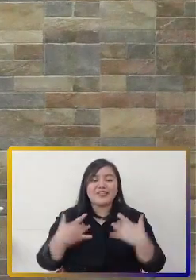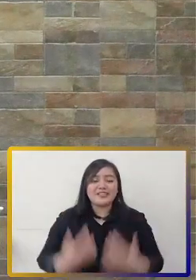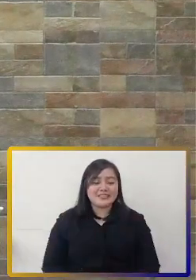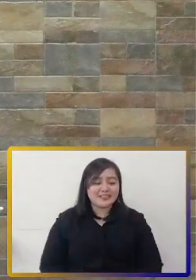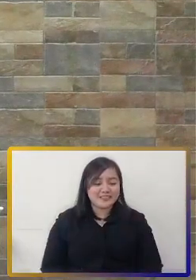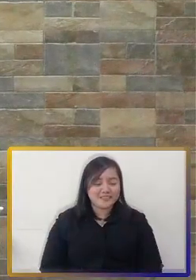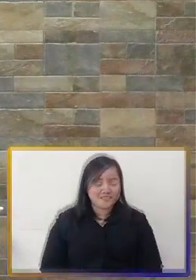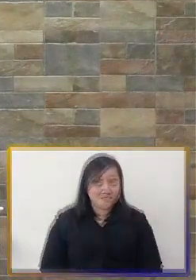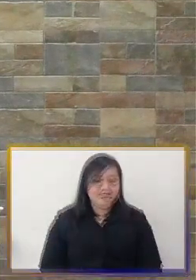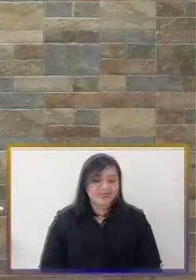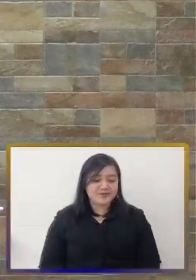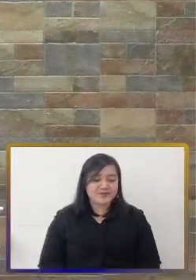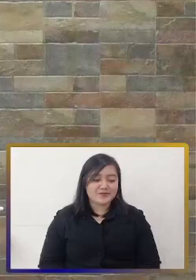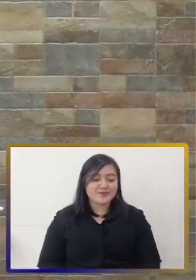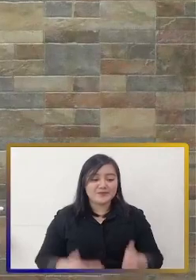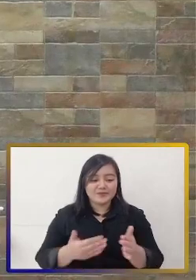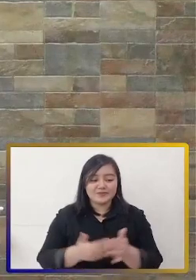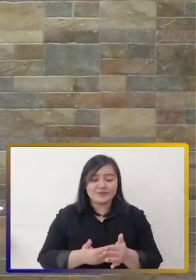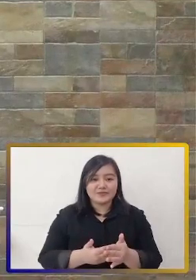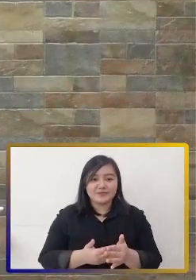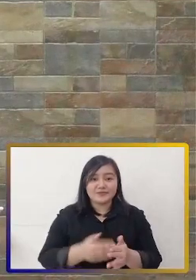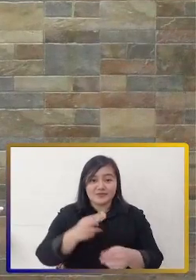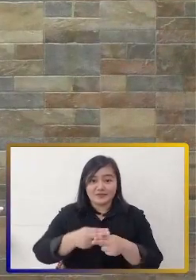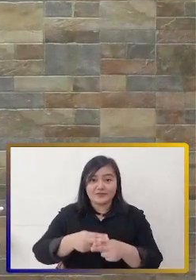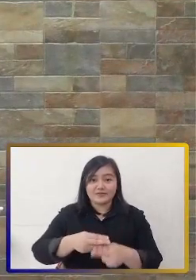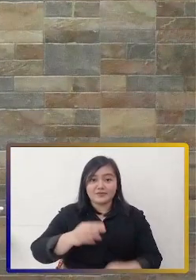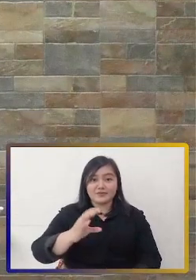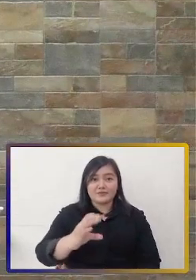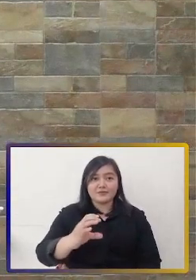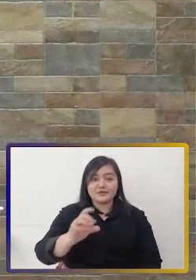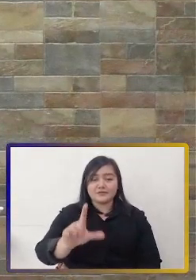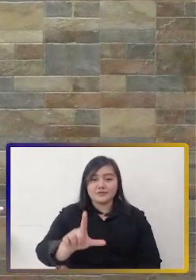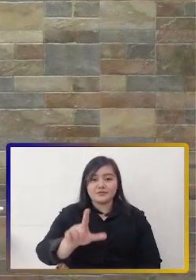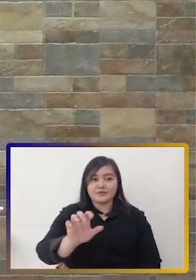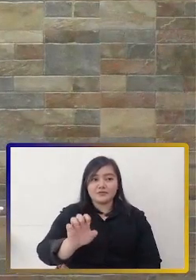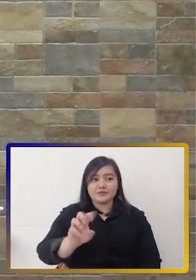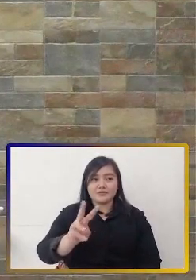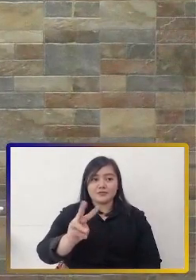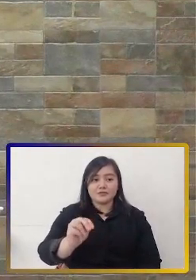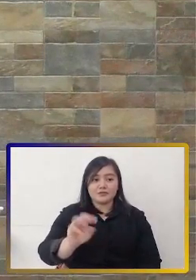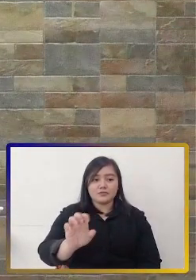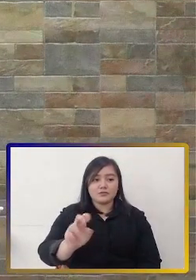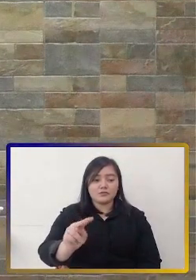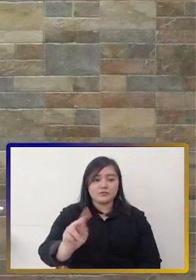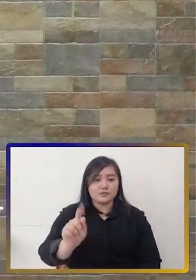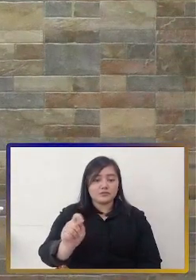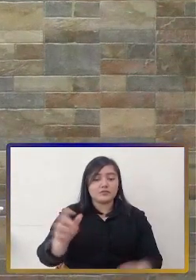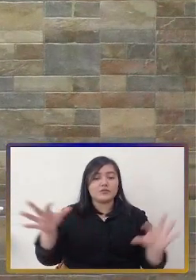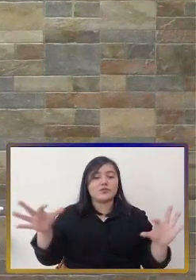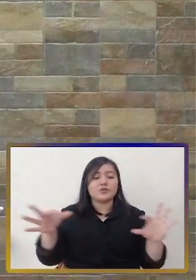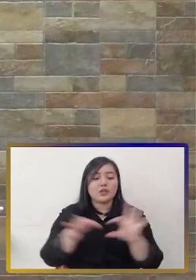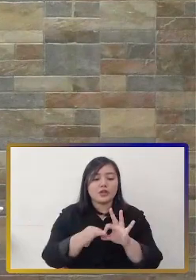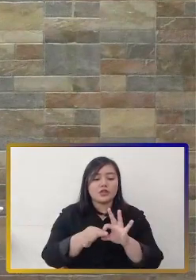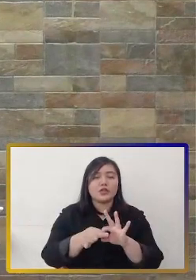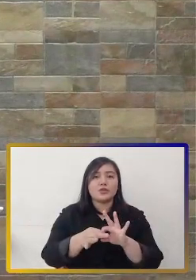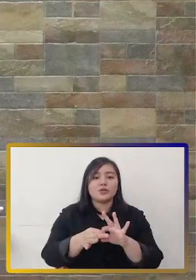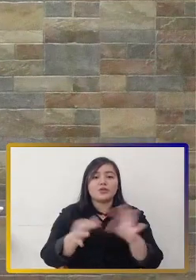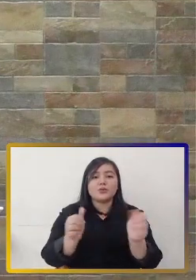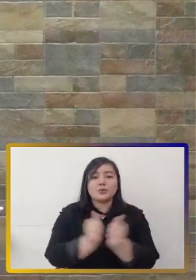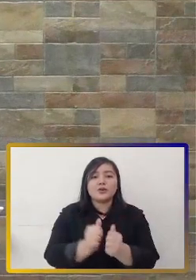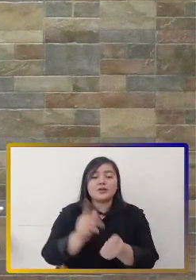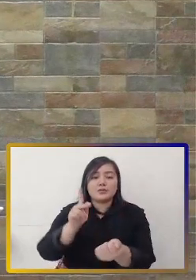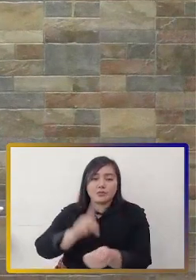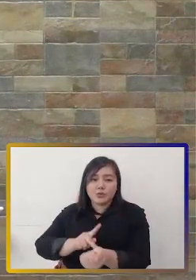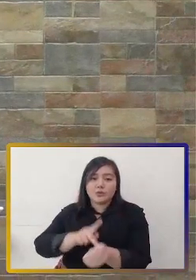pangalan po na ito, na associated, alright? Associated with Paul, Peter, and John. Ito po yan si Clement. You